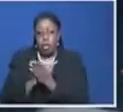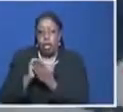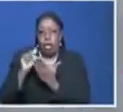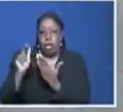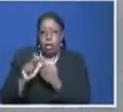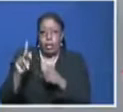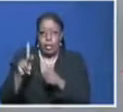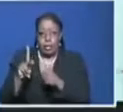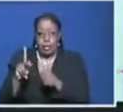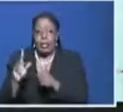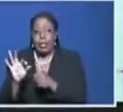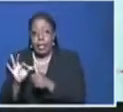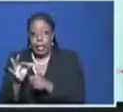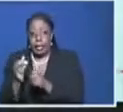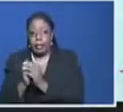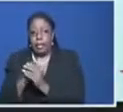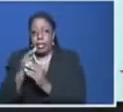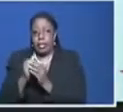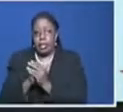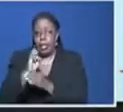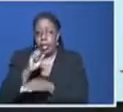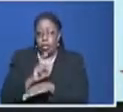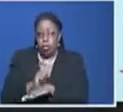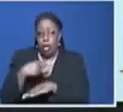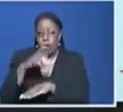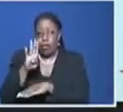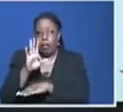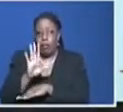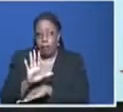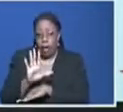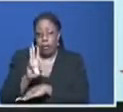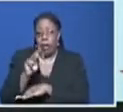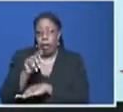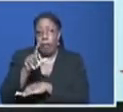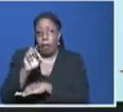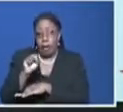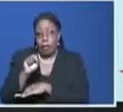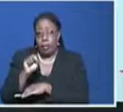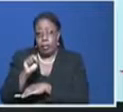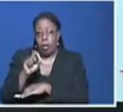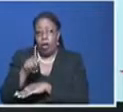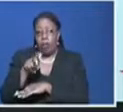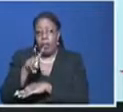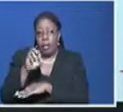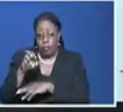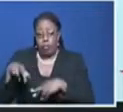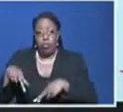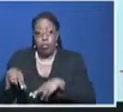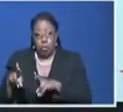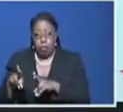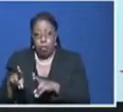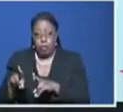budget. End result is Exuma is going to have 45 miles of asphalt paved roads. That's the main highway as well as some side